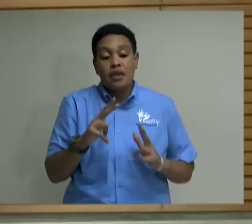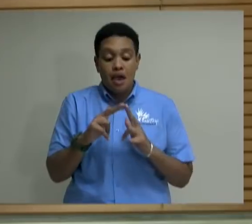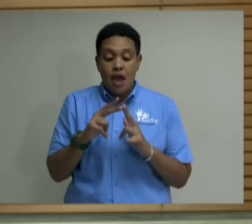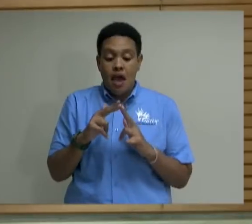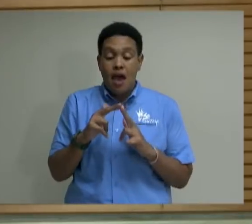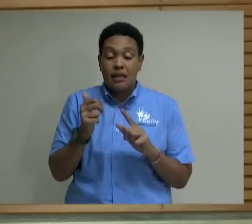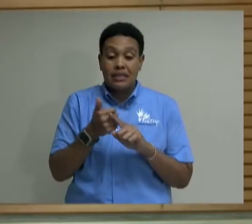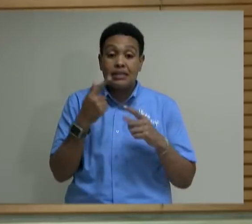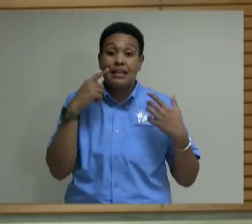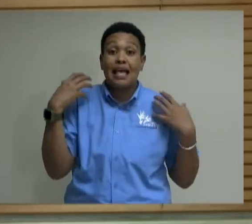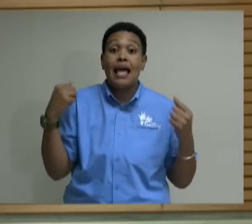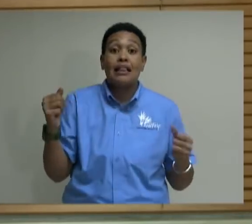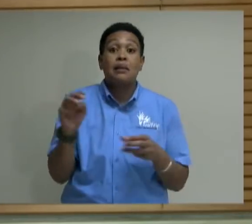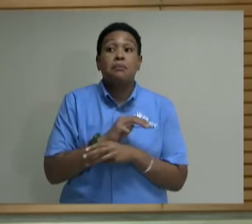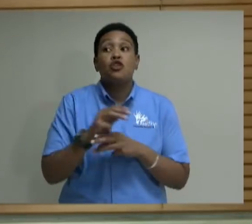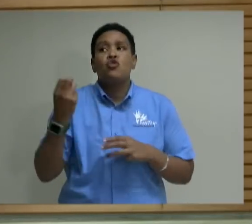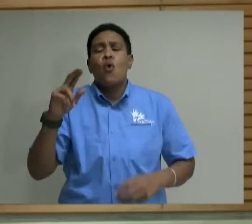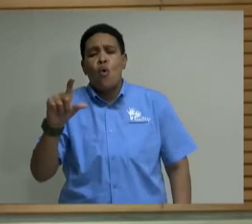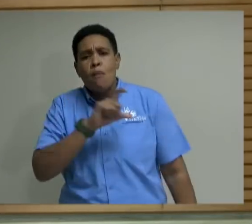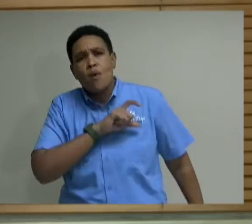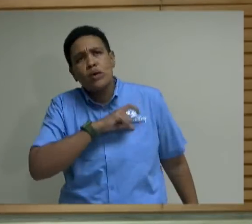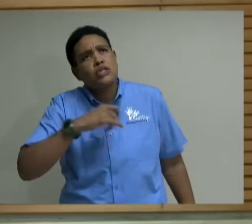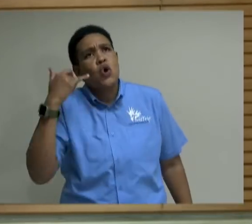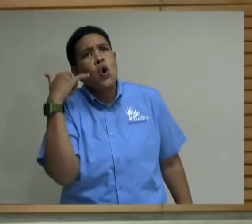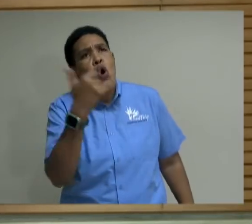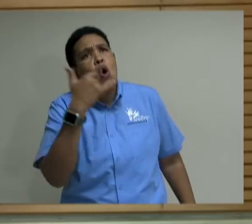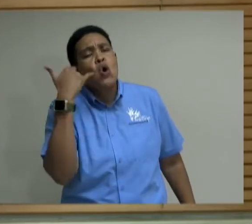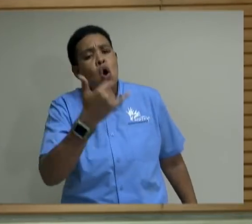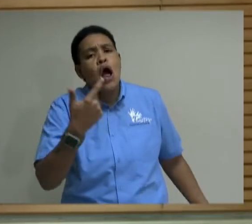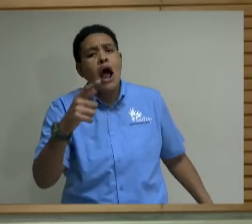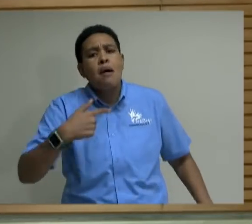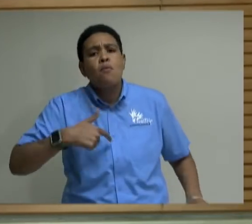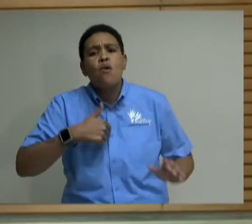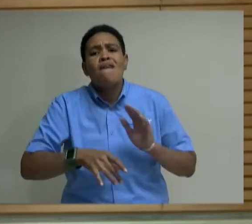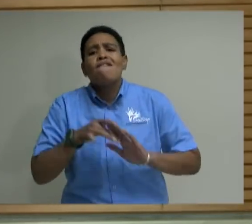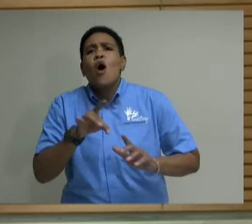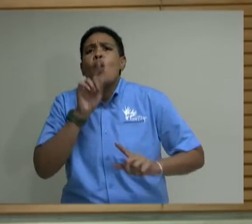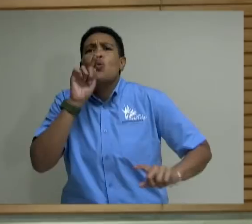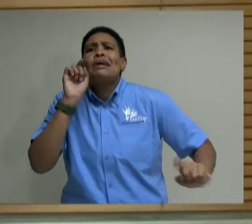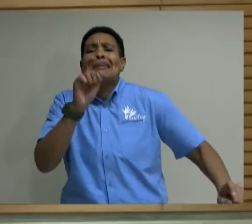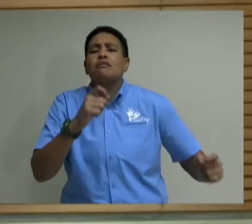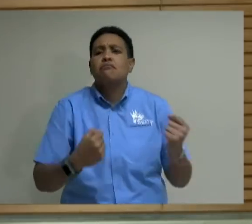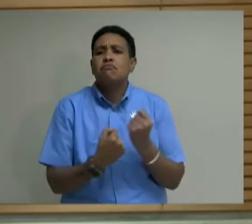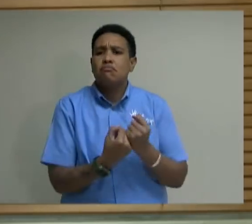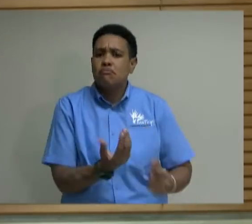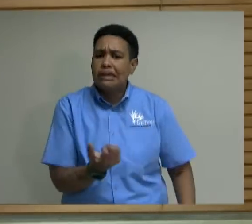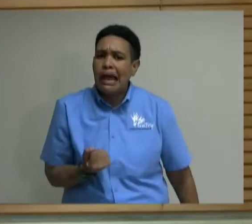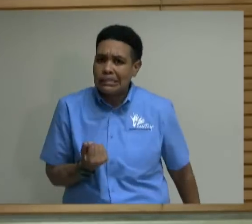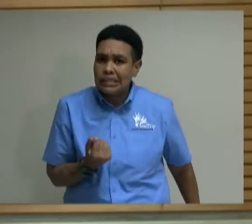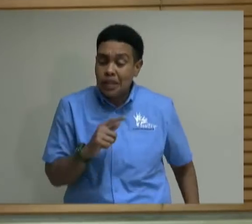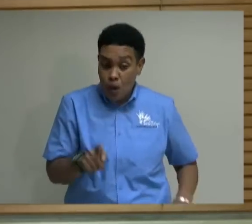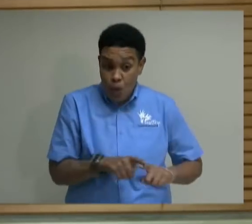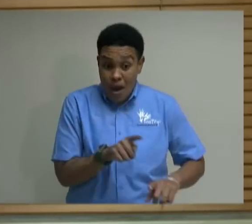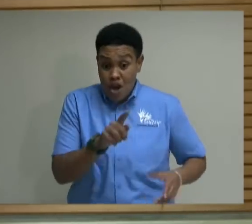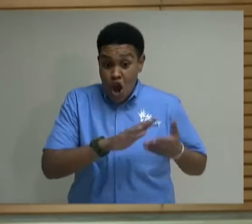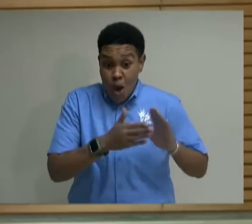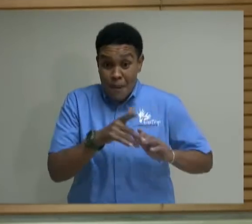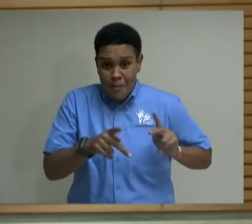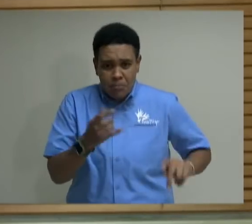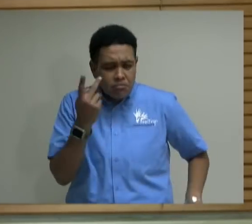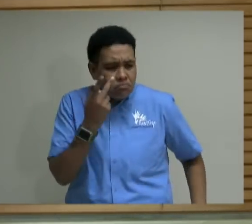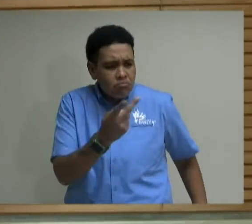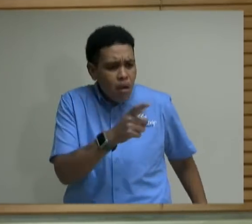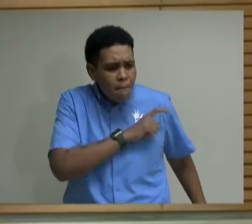the health ministry or the police, we found that we were given that support. And when the community person see